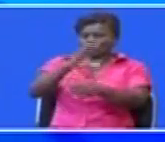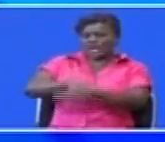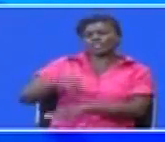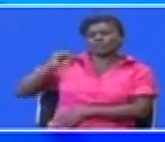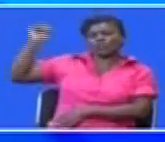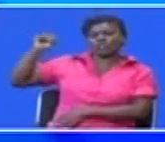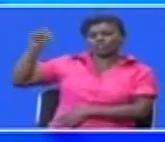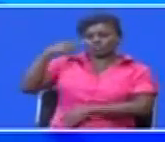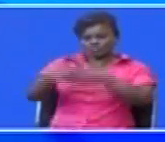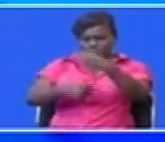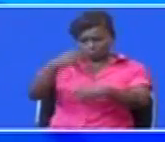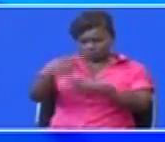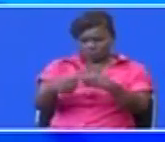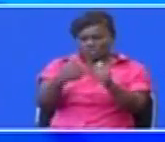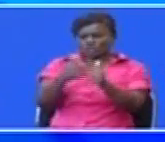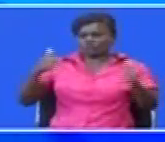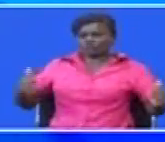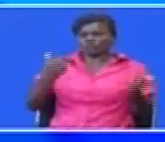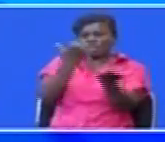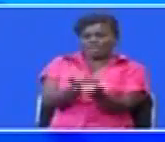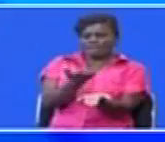mileage while refusing to give evidence.